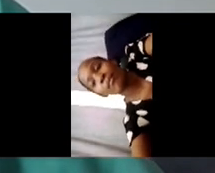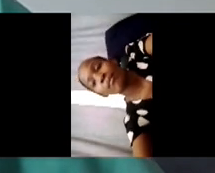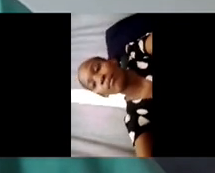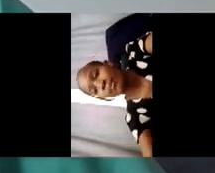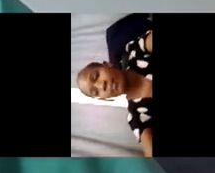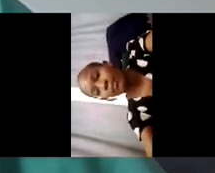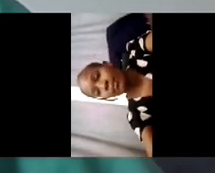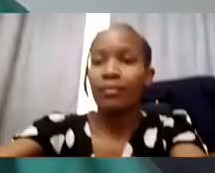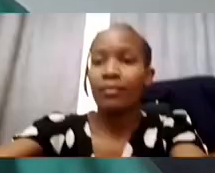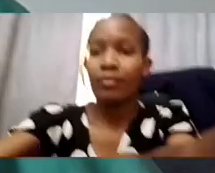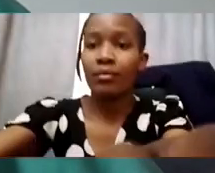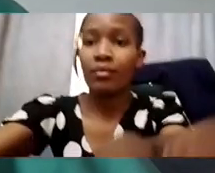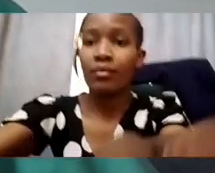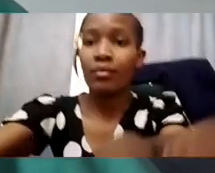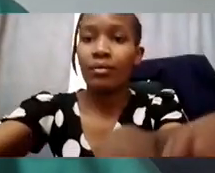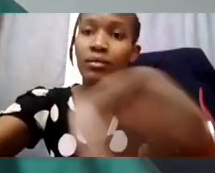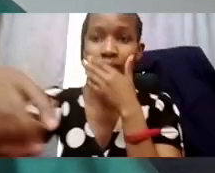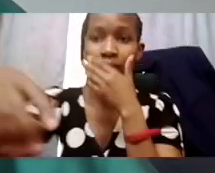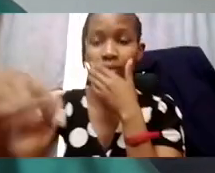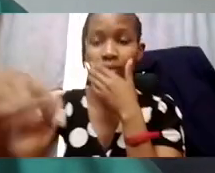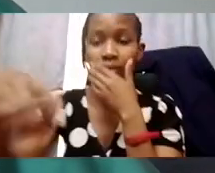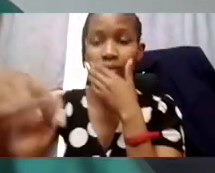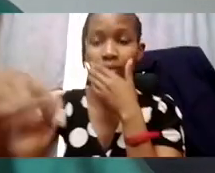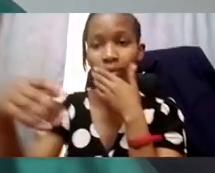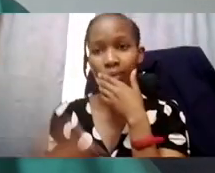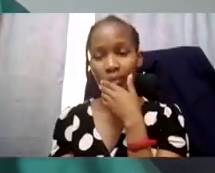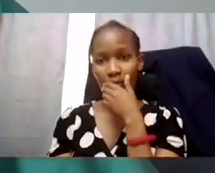Mm-hmm. Yeah. Thank you, Ambassador.